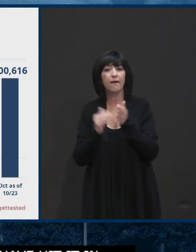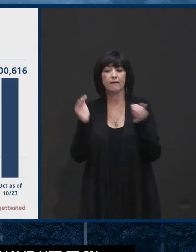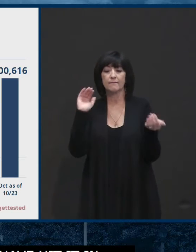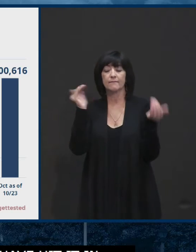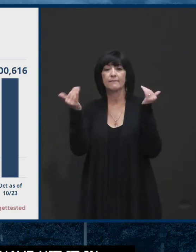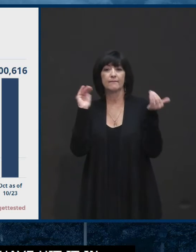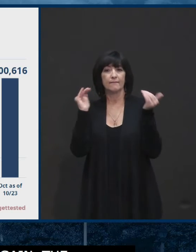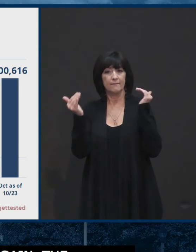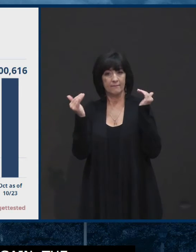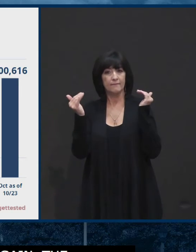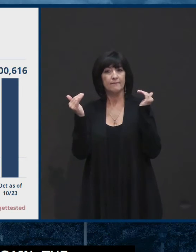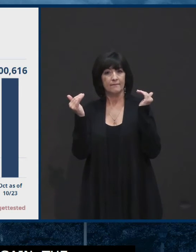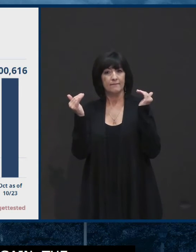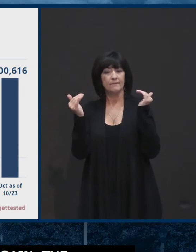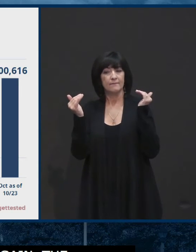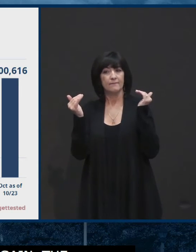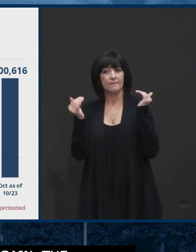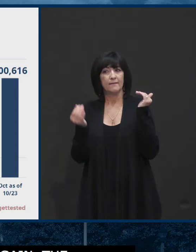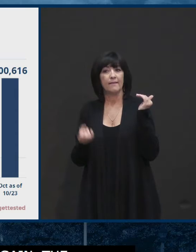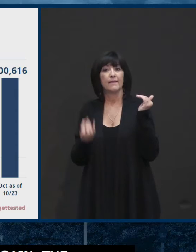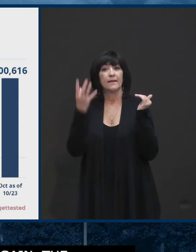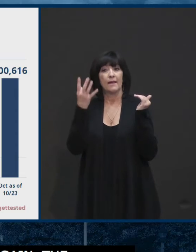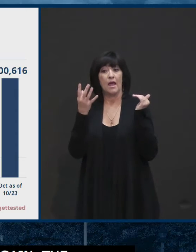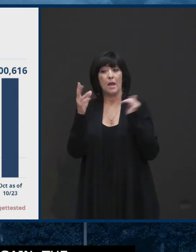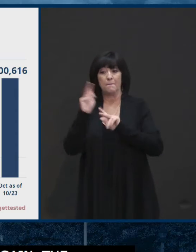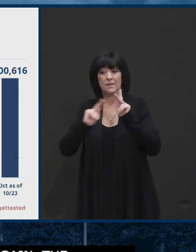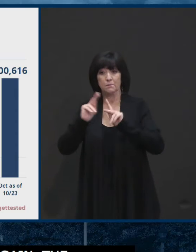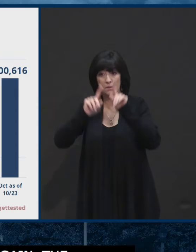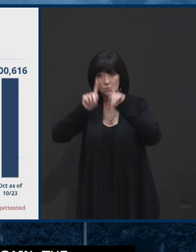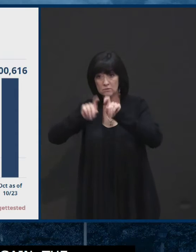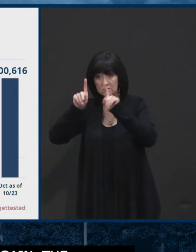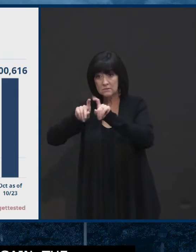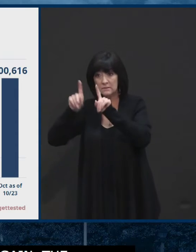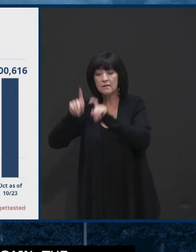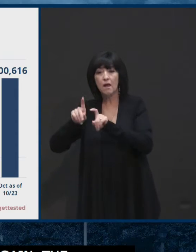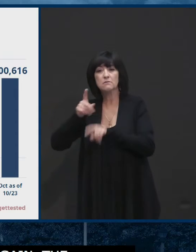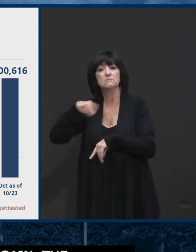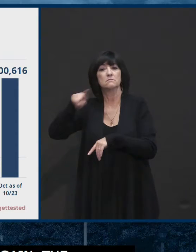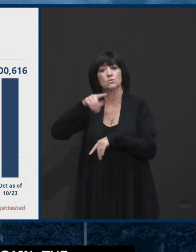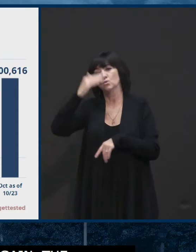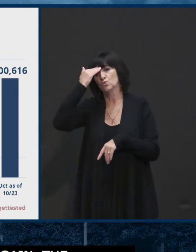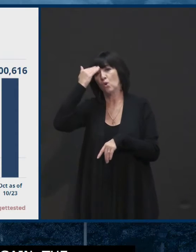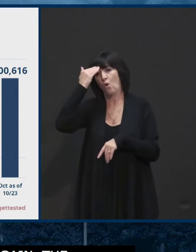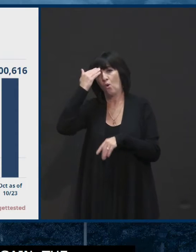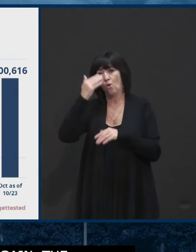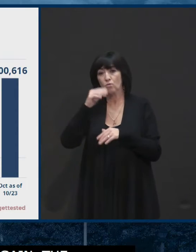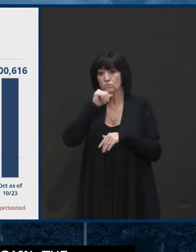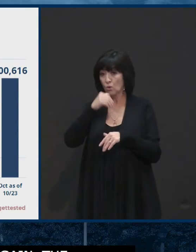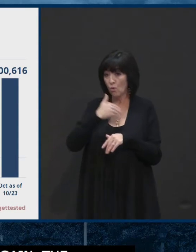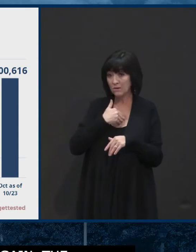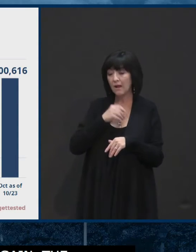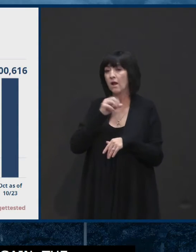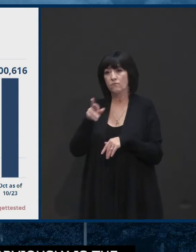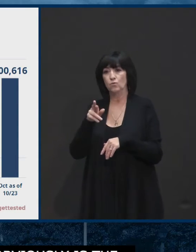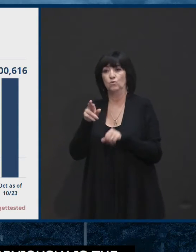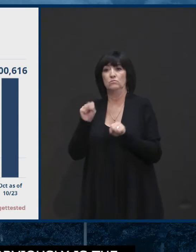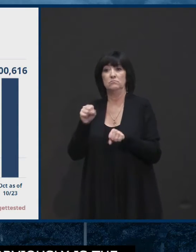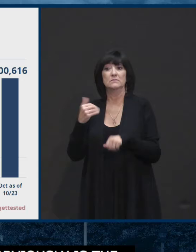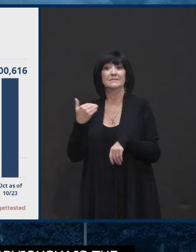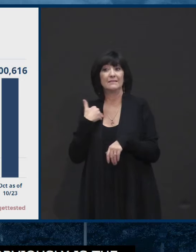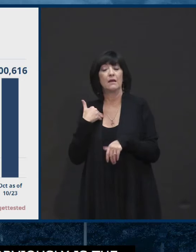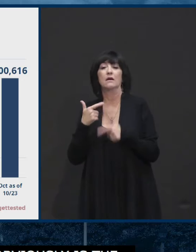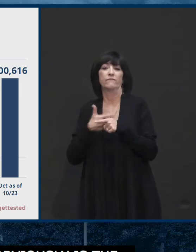cases, obviously, is that the more people that you test, that you're going to end up with more positive cases. The